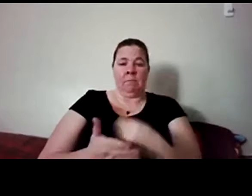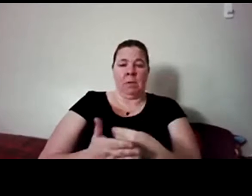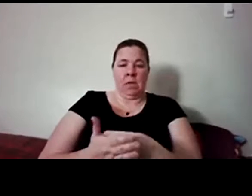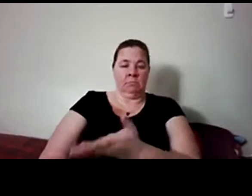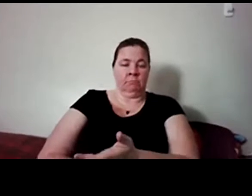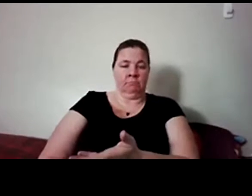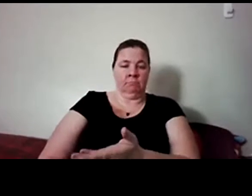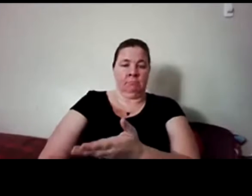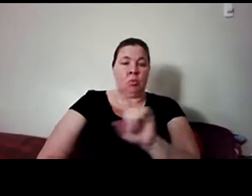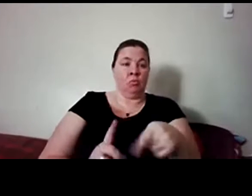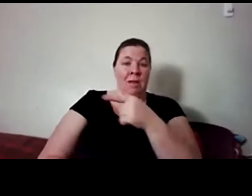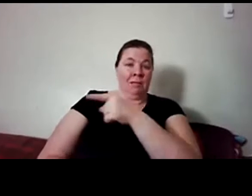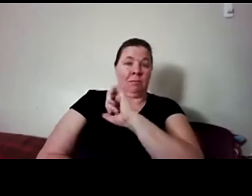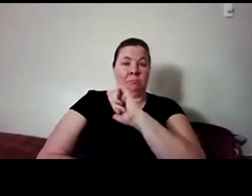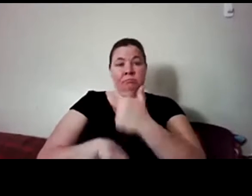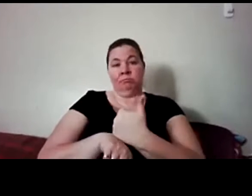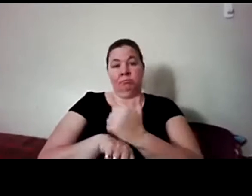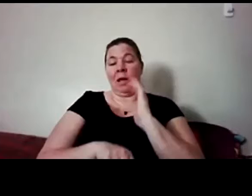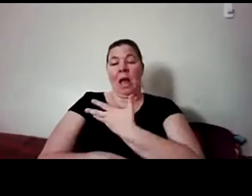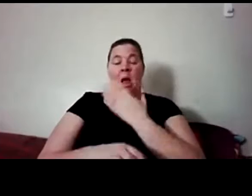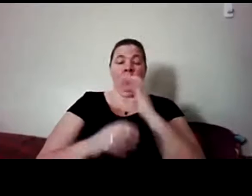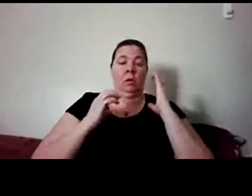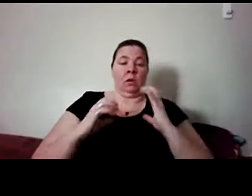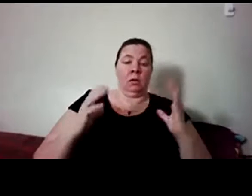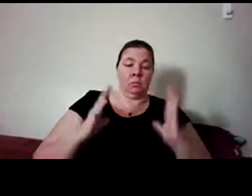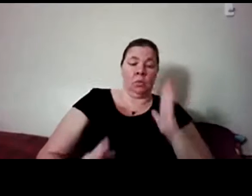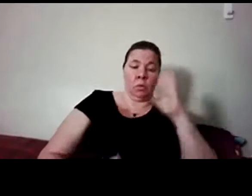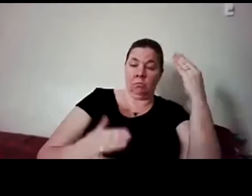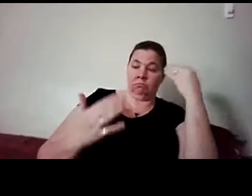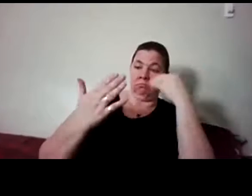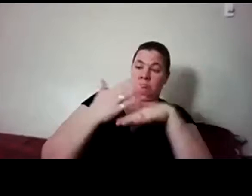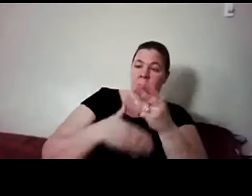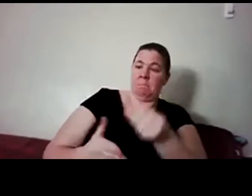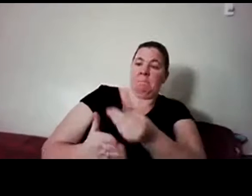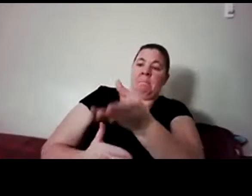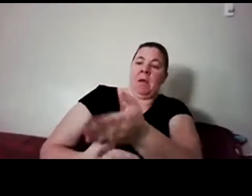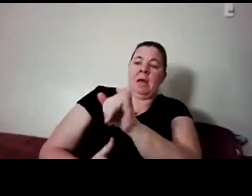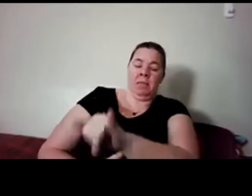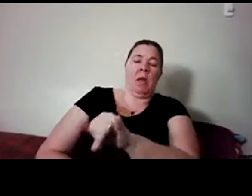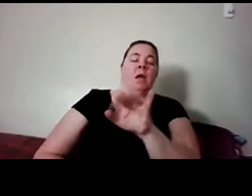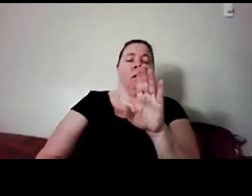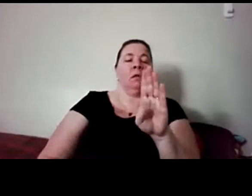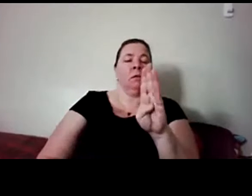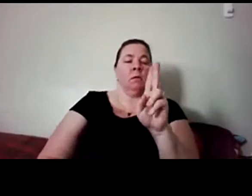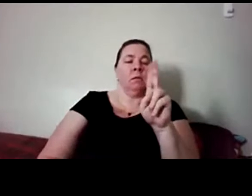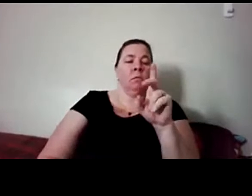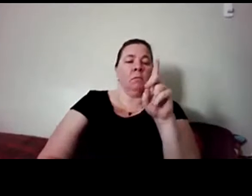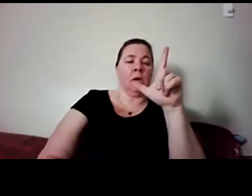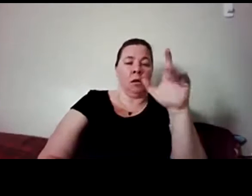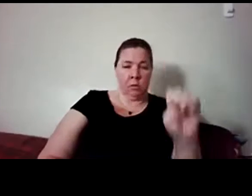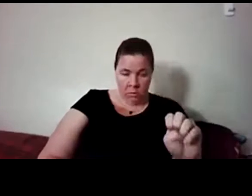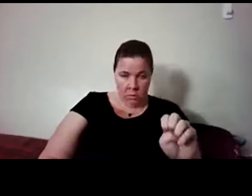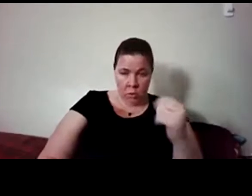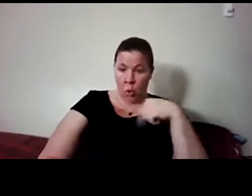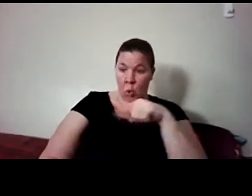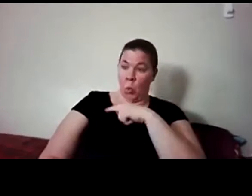when Onpassive launches. Our customers are gonna come in and purchase that bundle. Well, we the founders, we